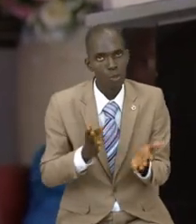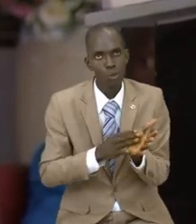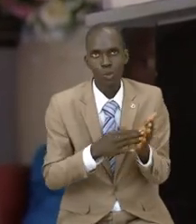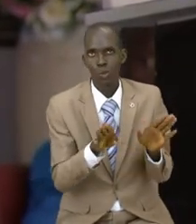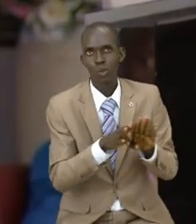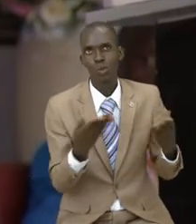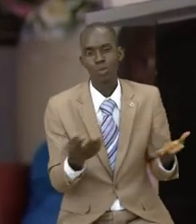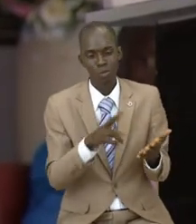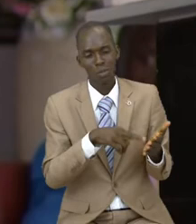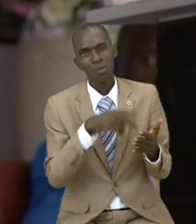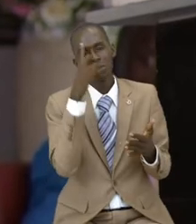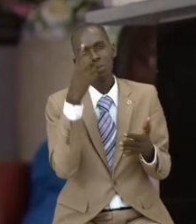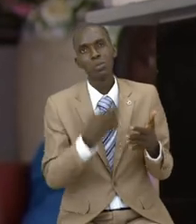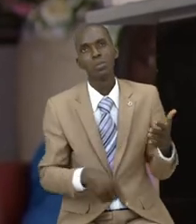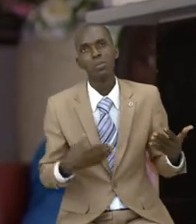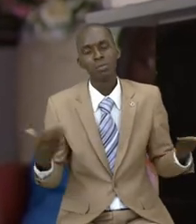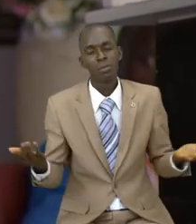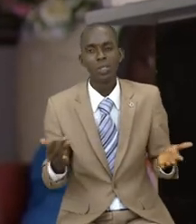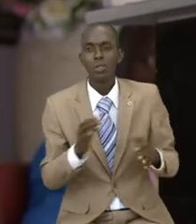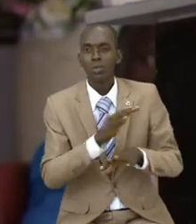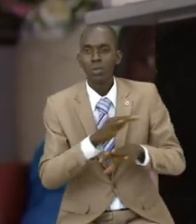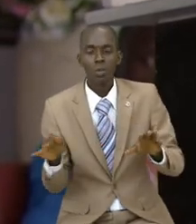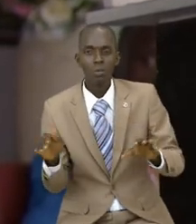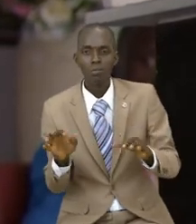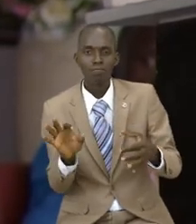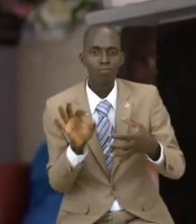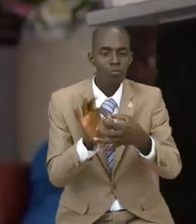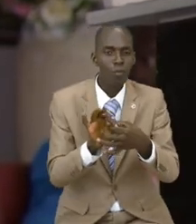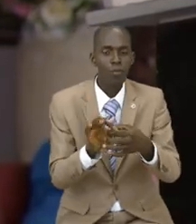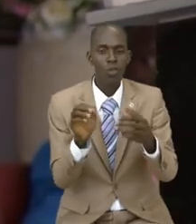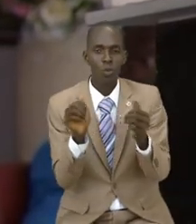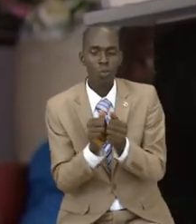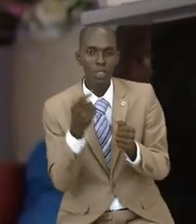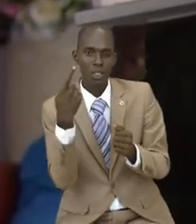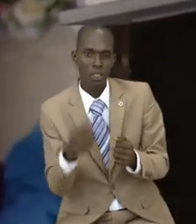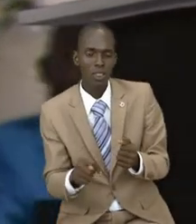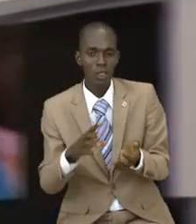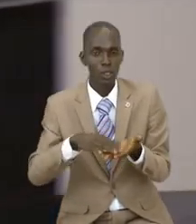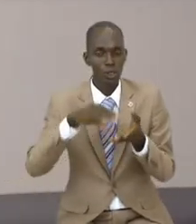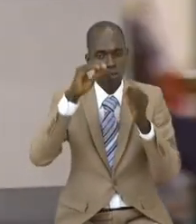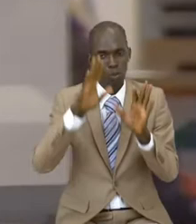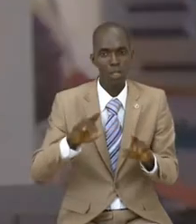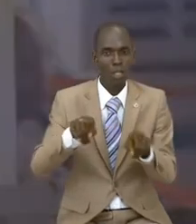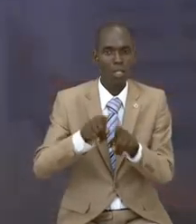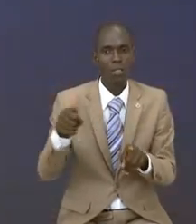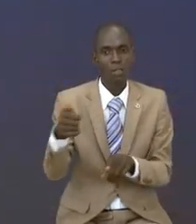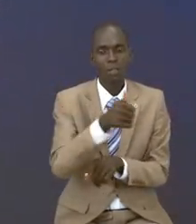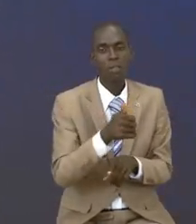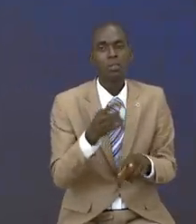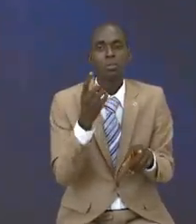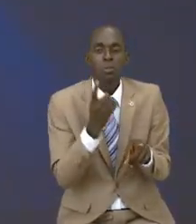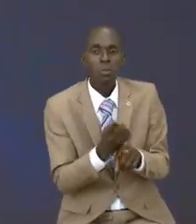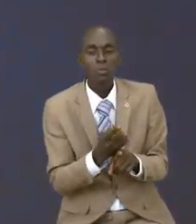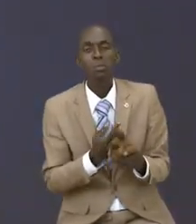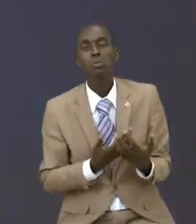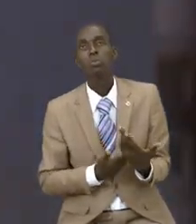minds together with people of the same department. They're waiting and waiting. But